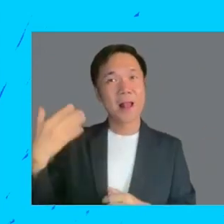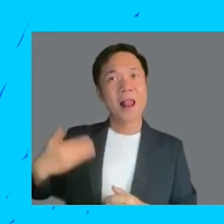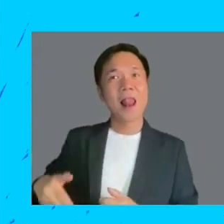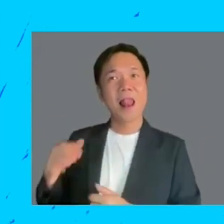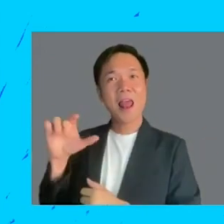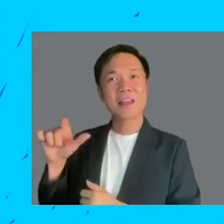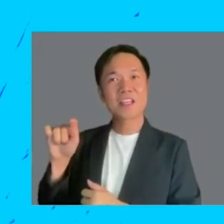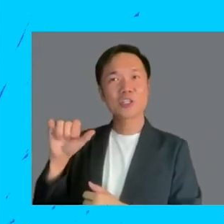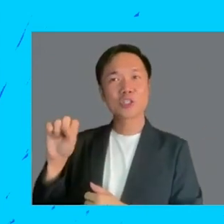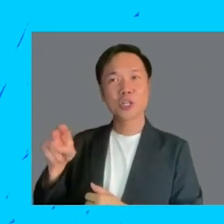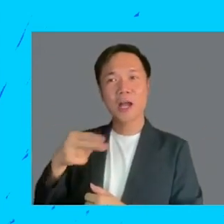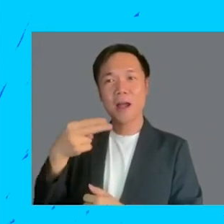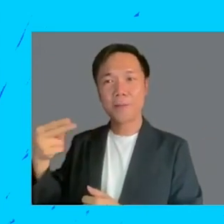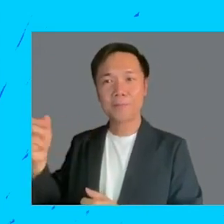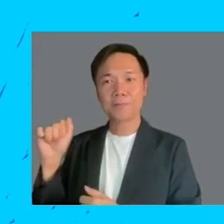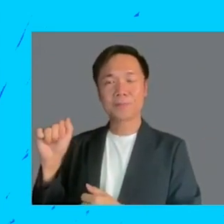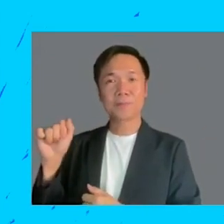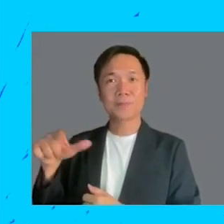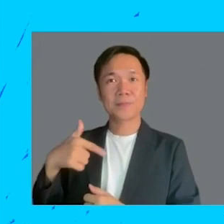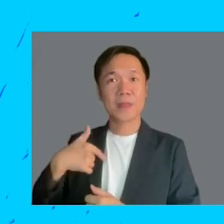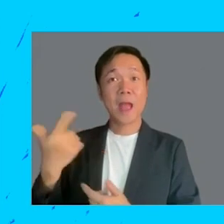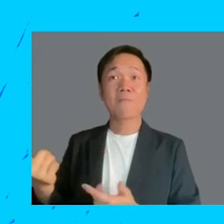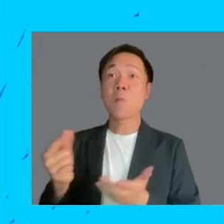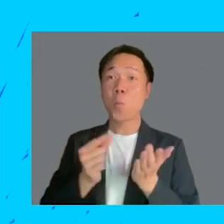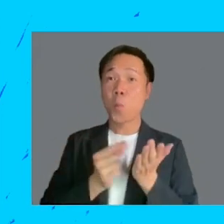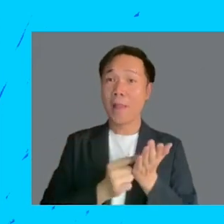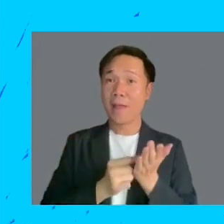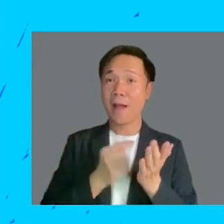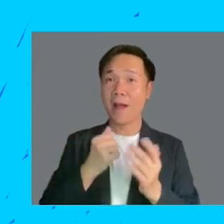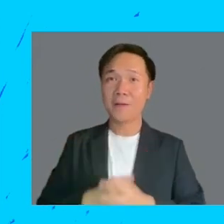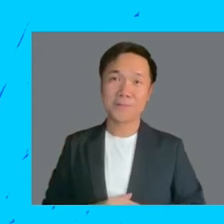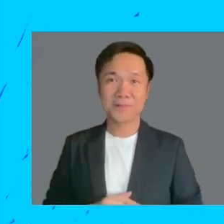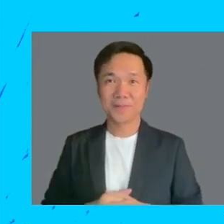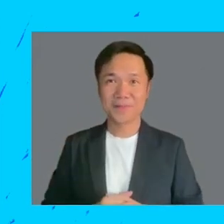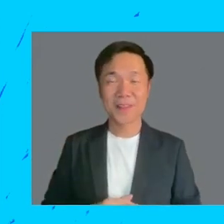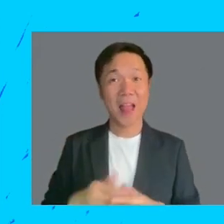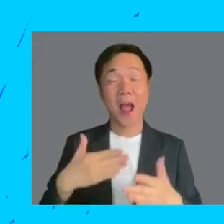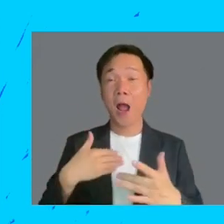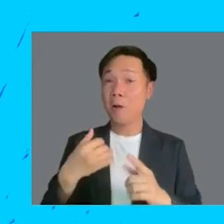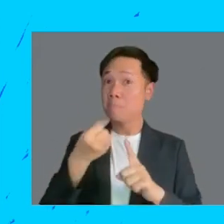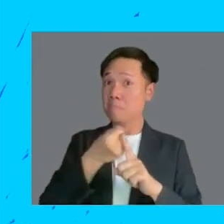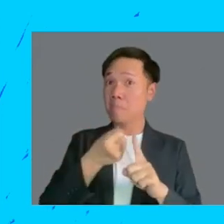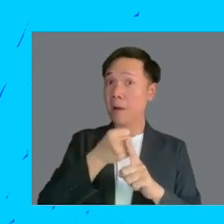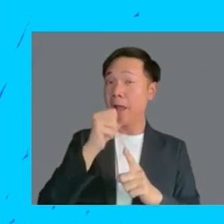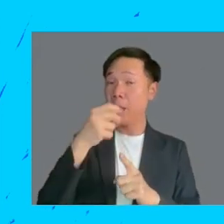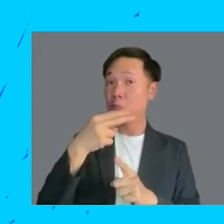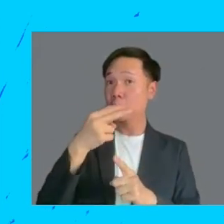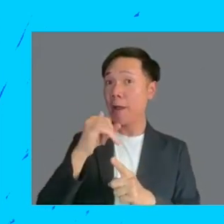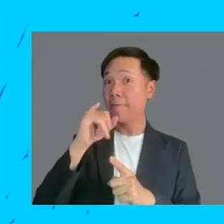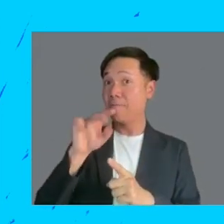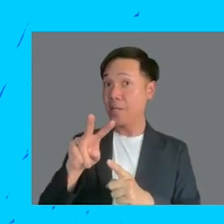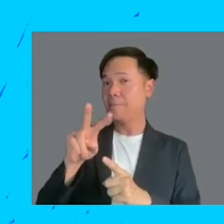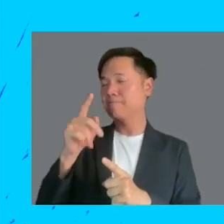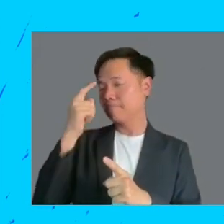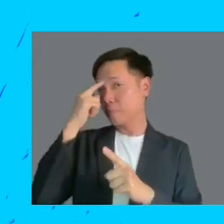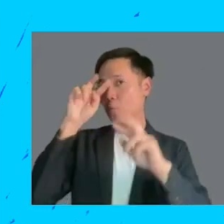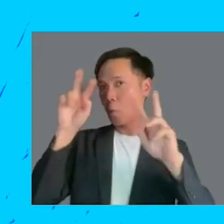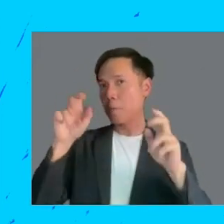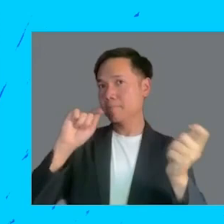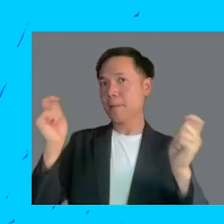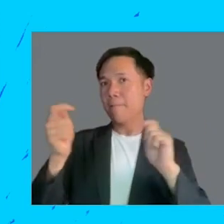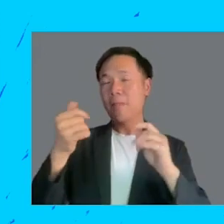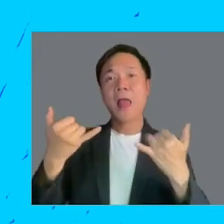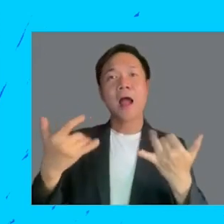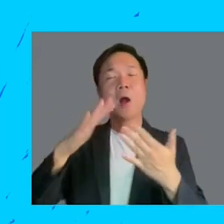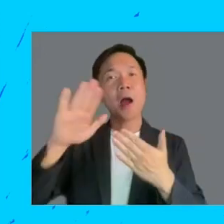Deborah Akumu. I come from Uganda. I am a passionate advocate for HIV and sexual reproductive health for adolescent girls and young